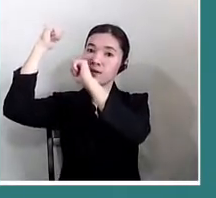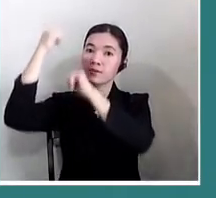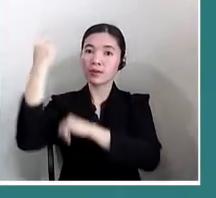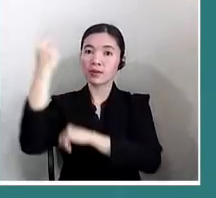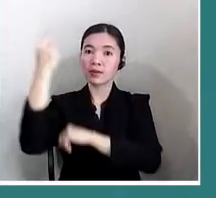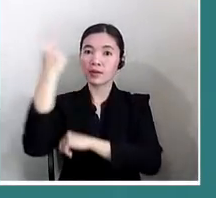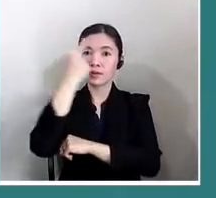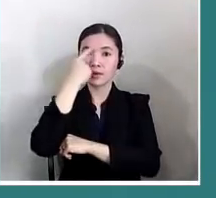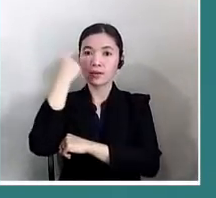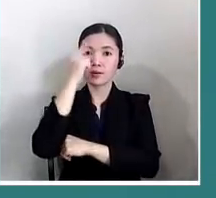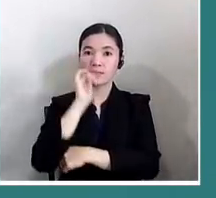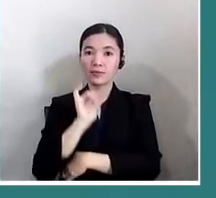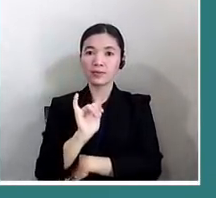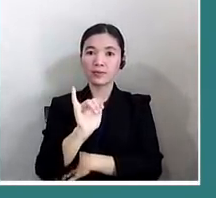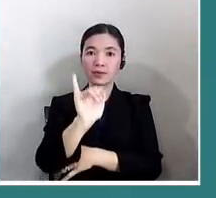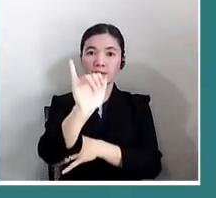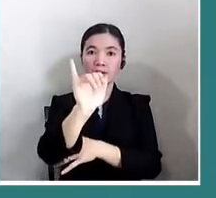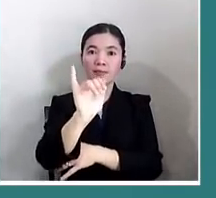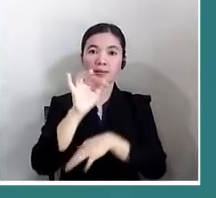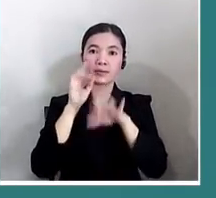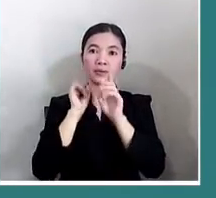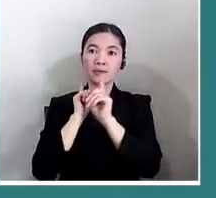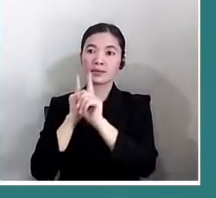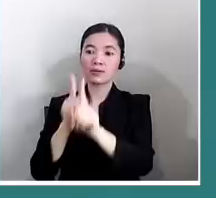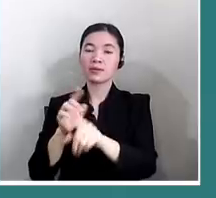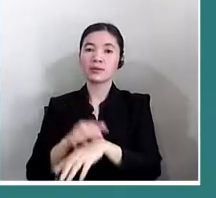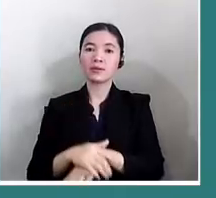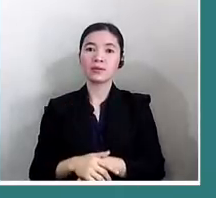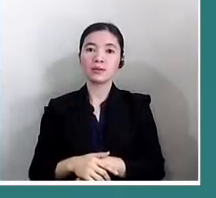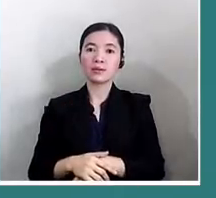forever. The Lord